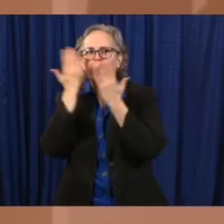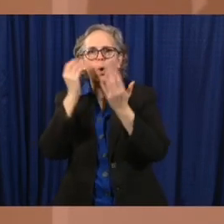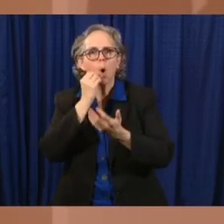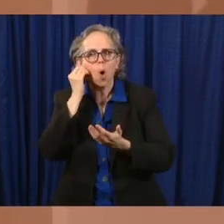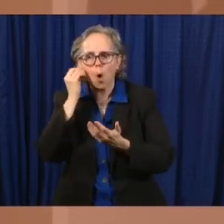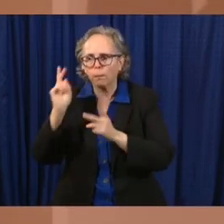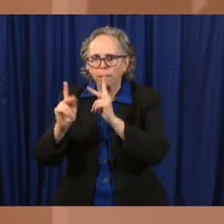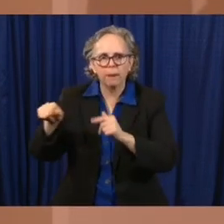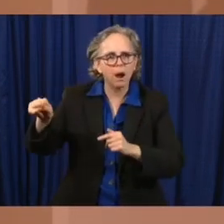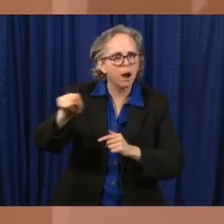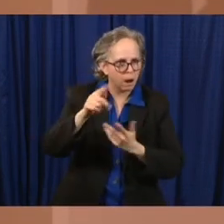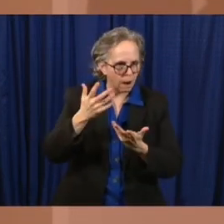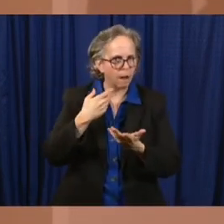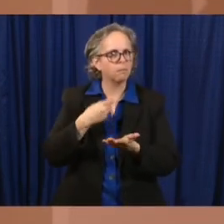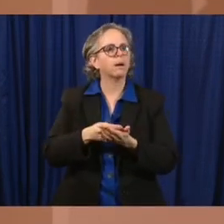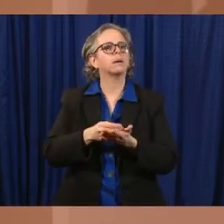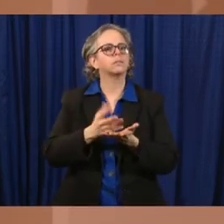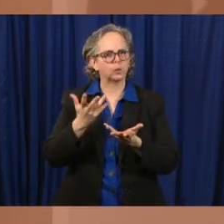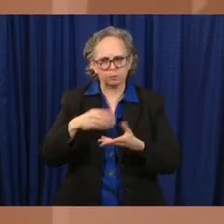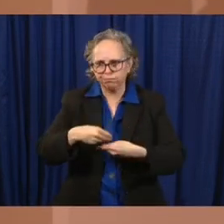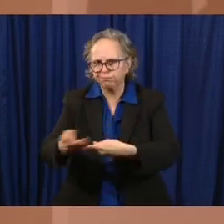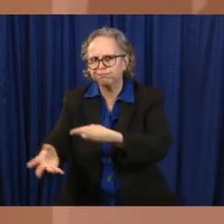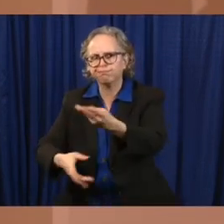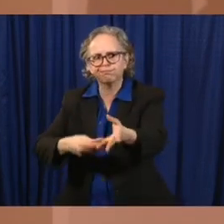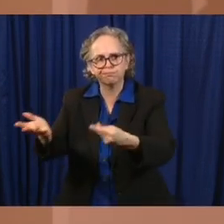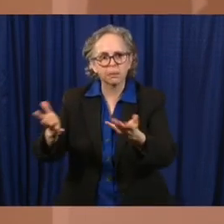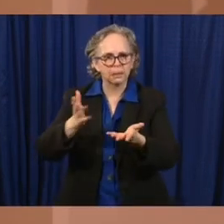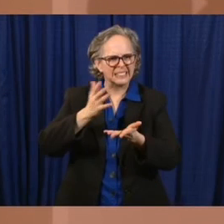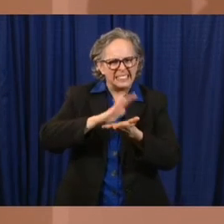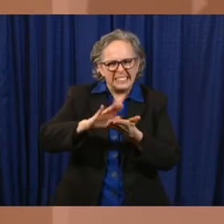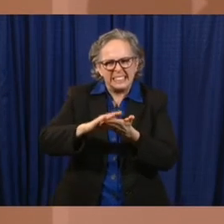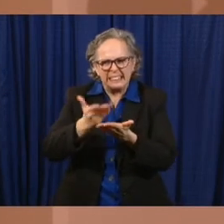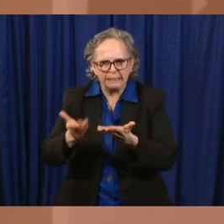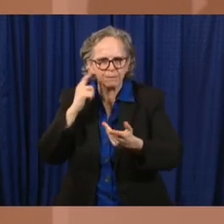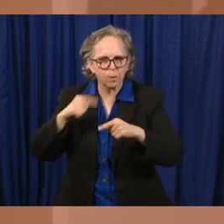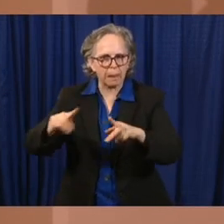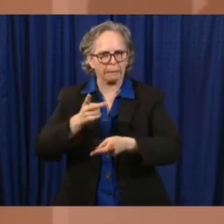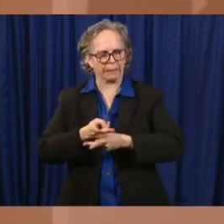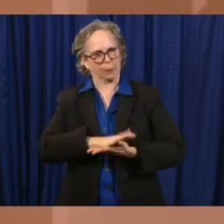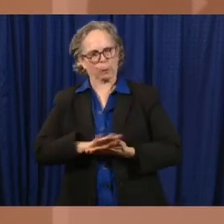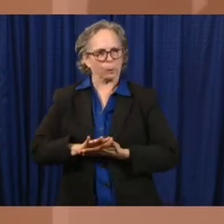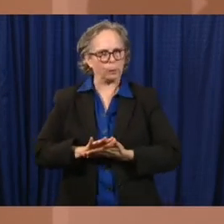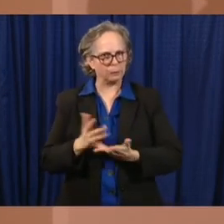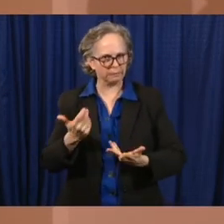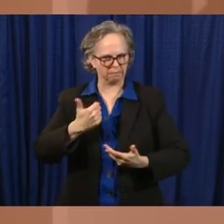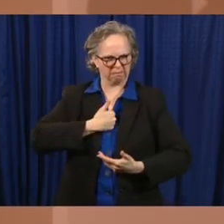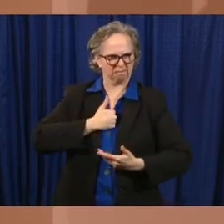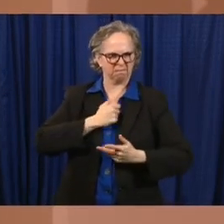have the cleaning supplies to purchase for providing